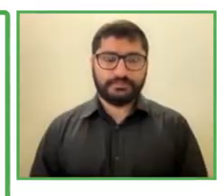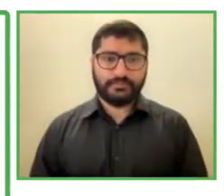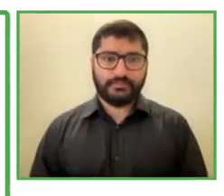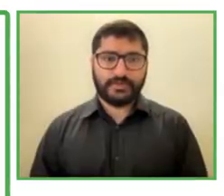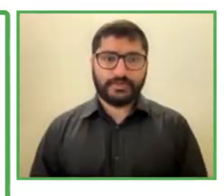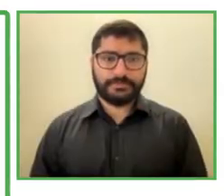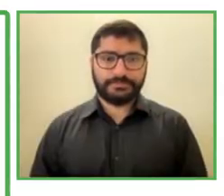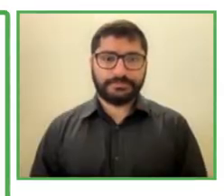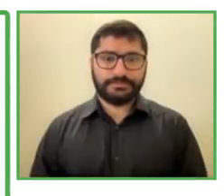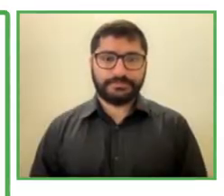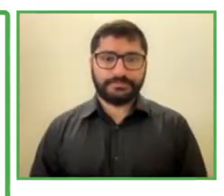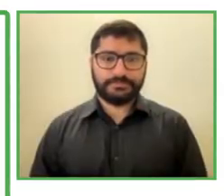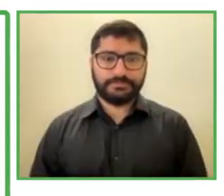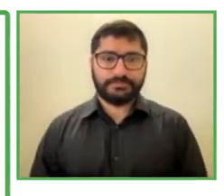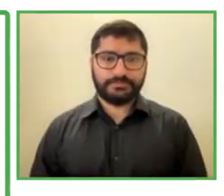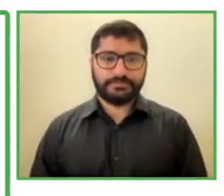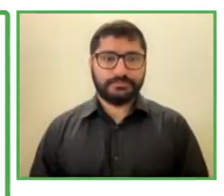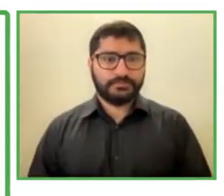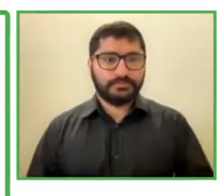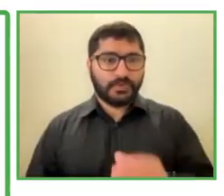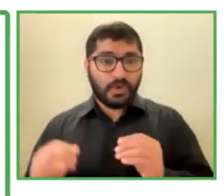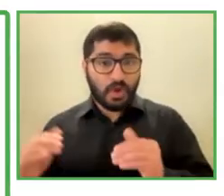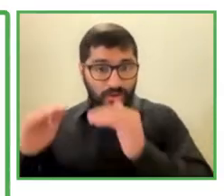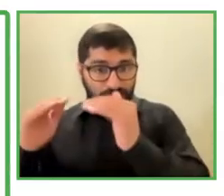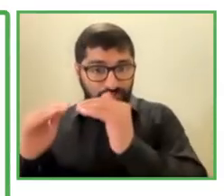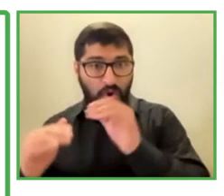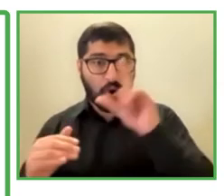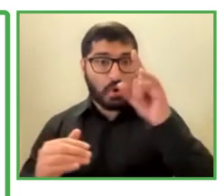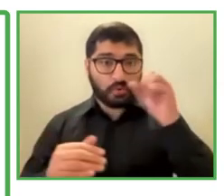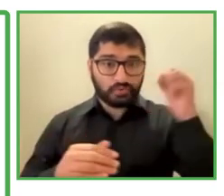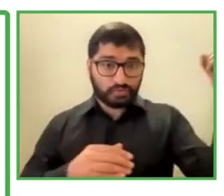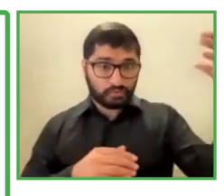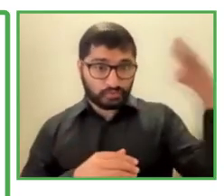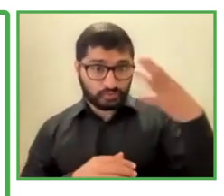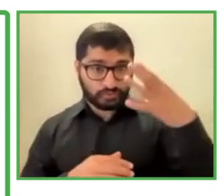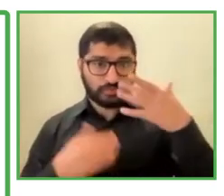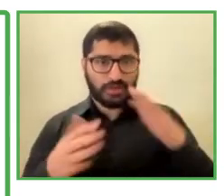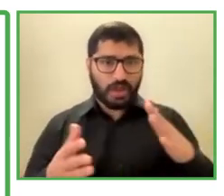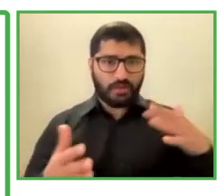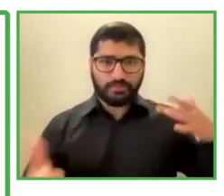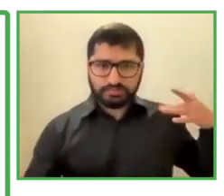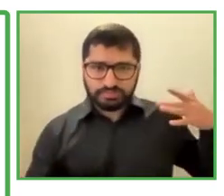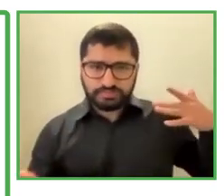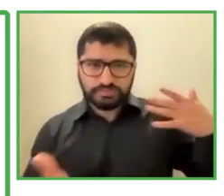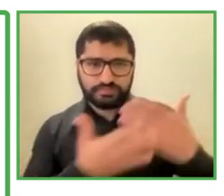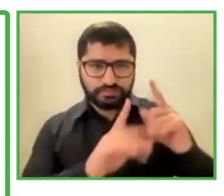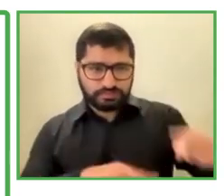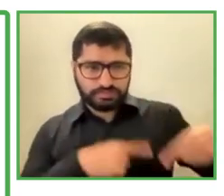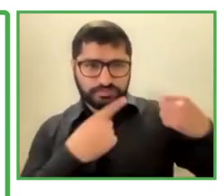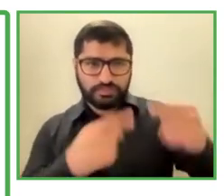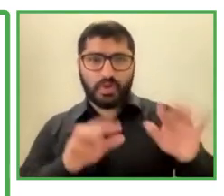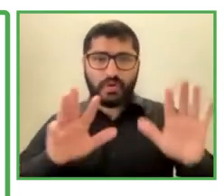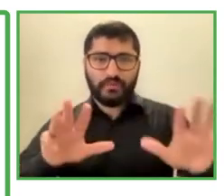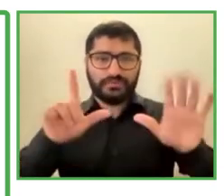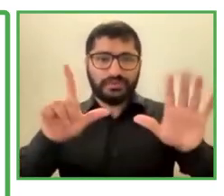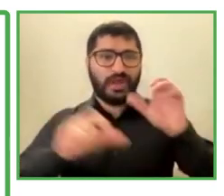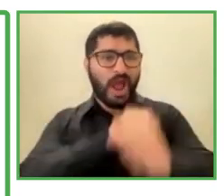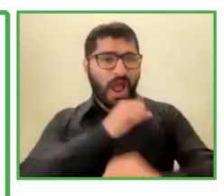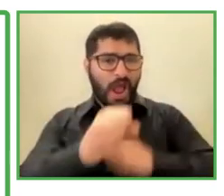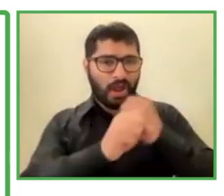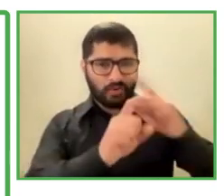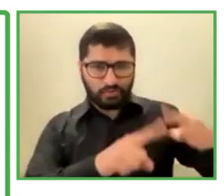Bueno, Fundación Luz es... Well, Luz Foundation is a foundation that has been around for 97 years. And